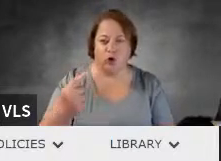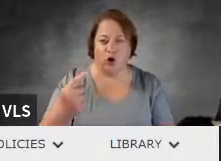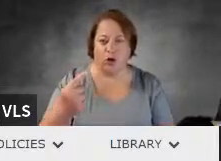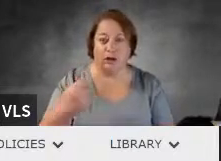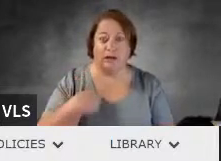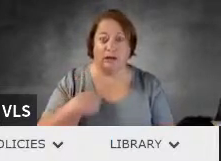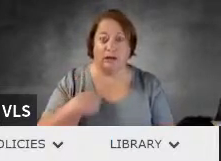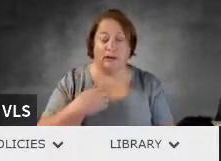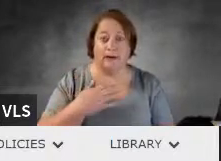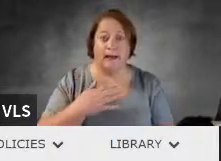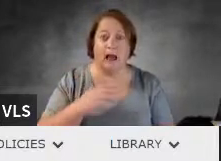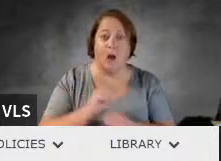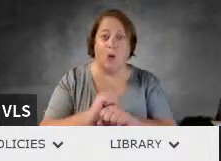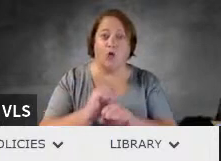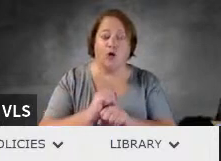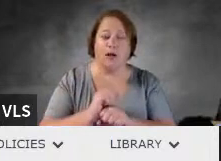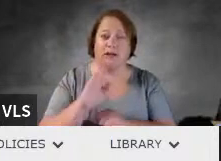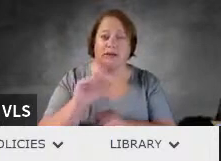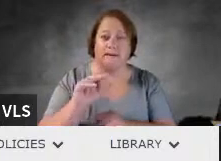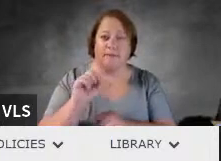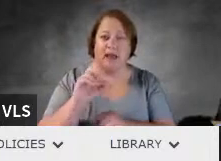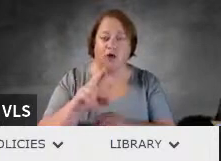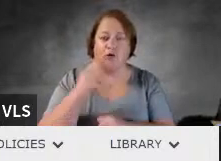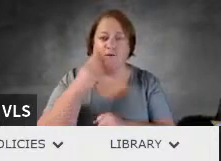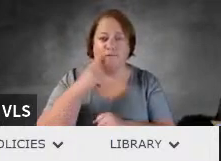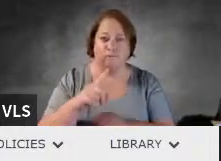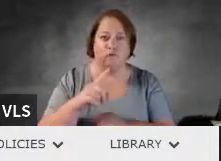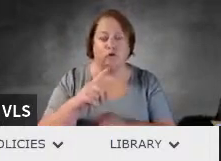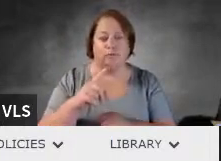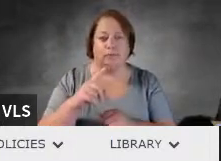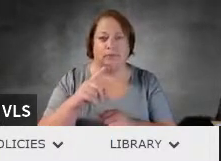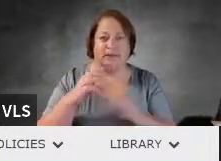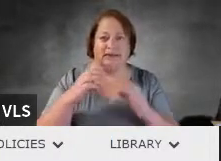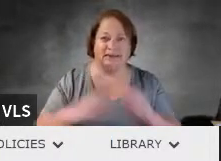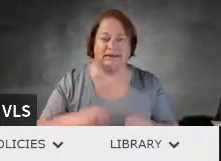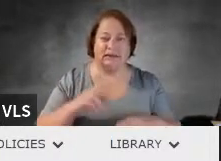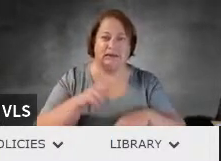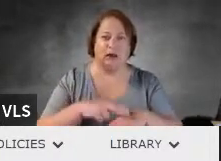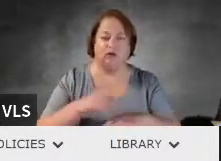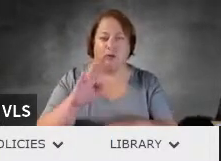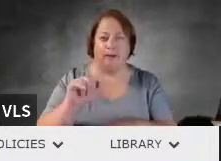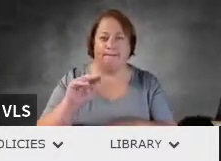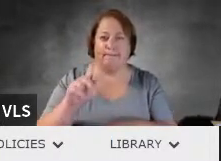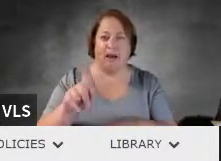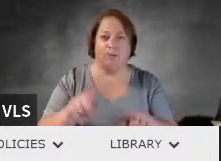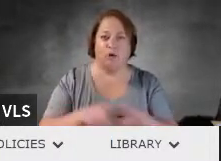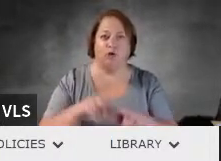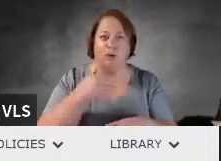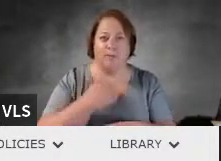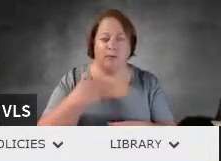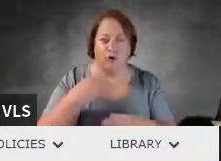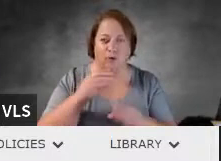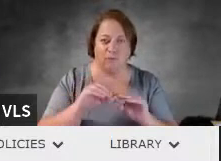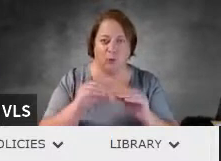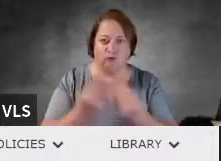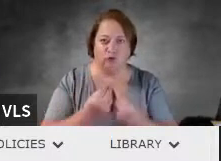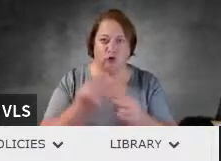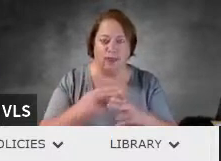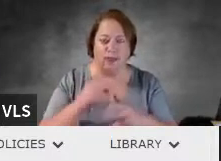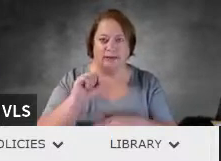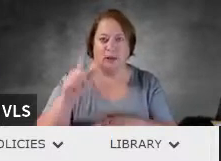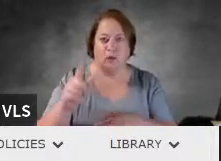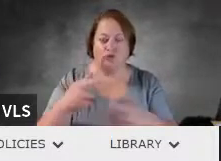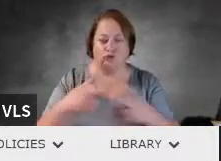In my official capacity, I work as a banker for Citizens National Bank, but I'm also a member of an organization that's called the St. Louis